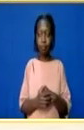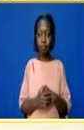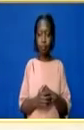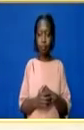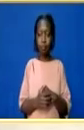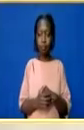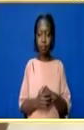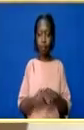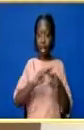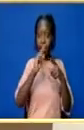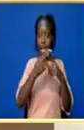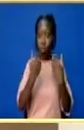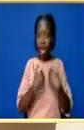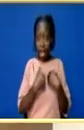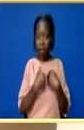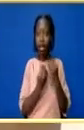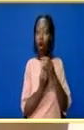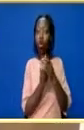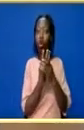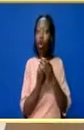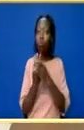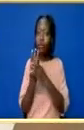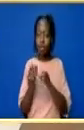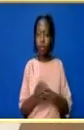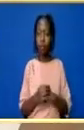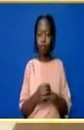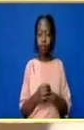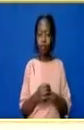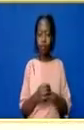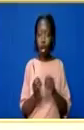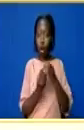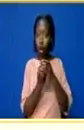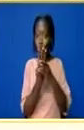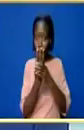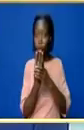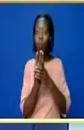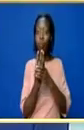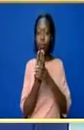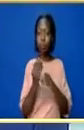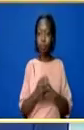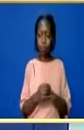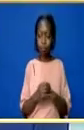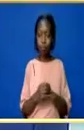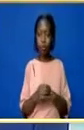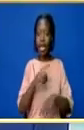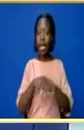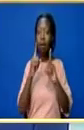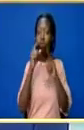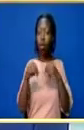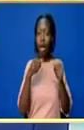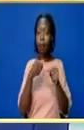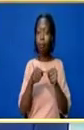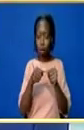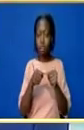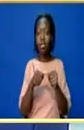Yes. Then we have crops. Crops is basically a plant. Yes. So when you talk about surface, ground